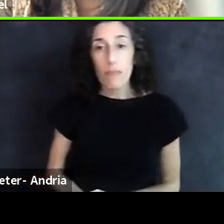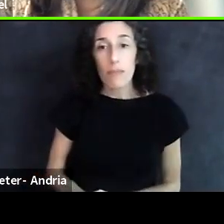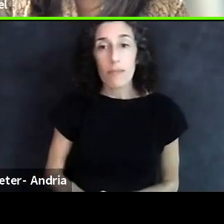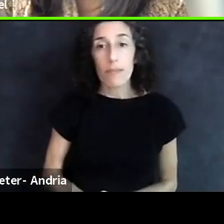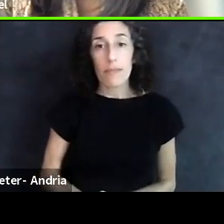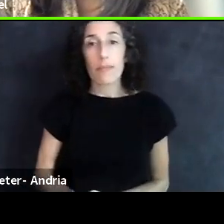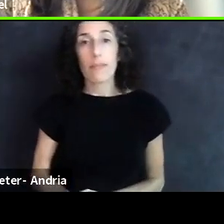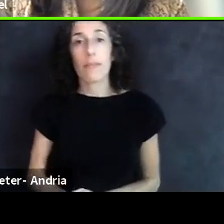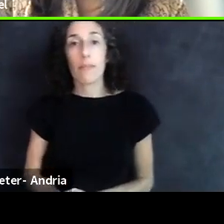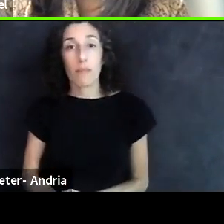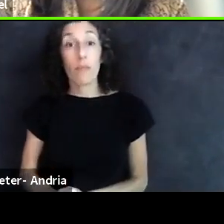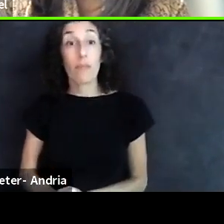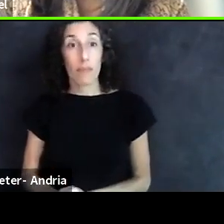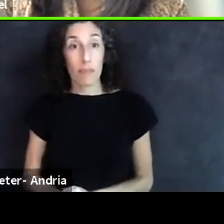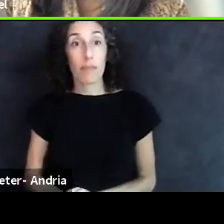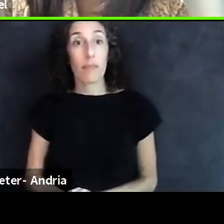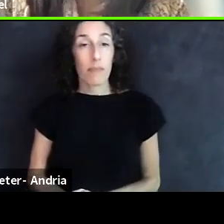question,